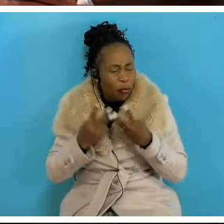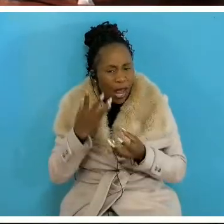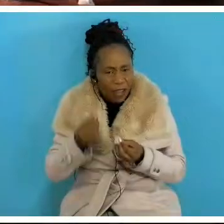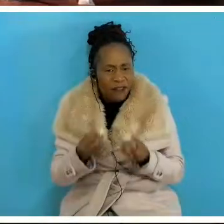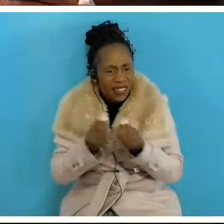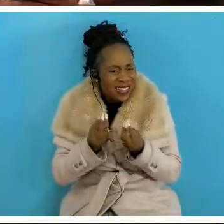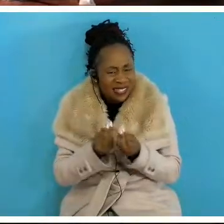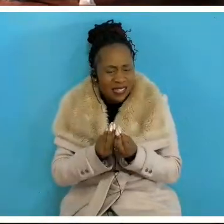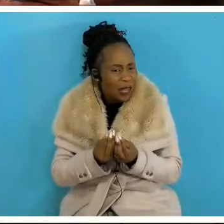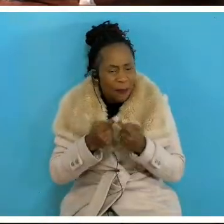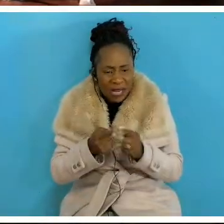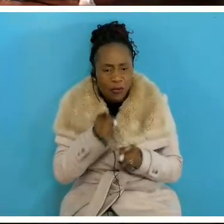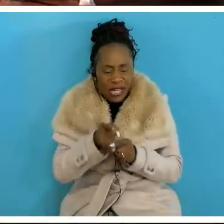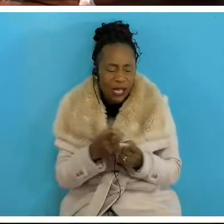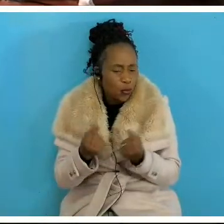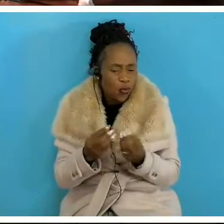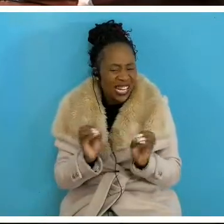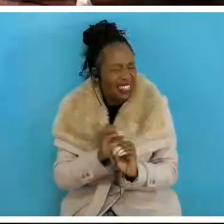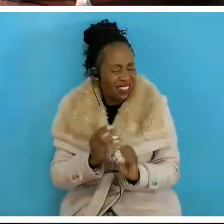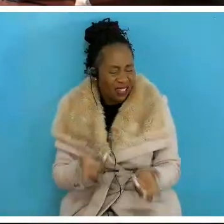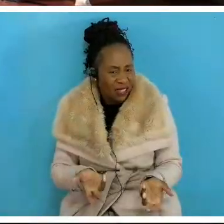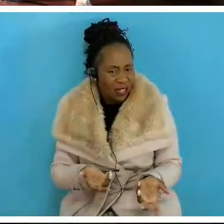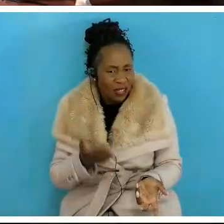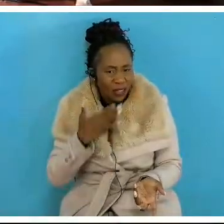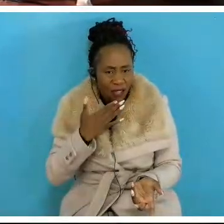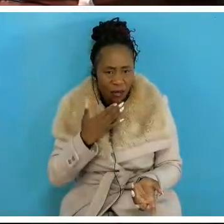there's nothing that you do on your side. Thank you.